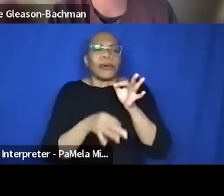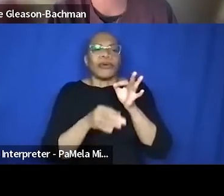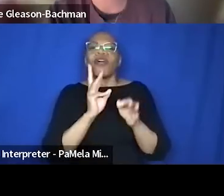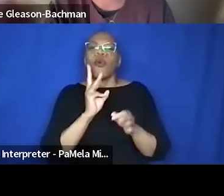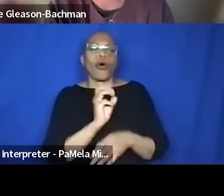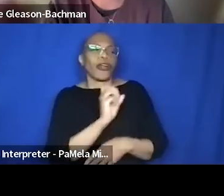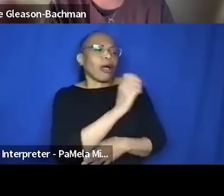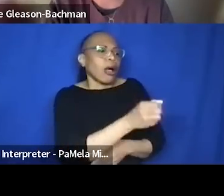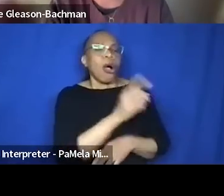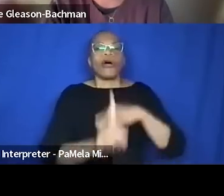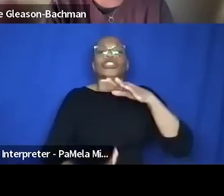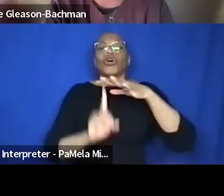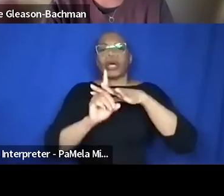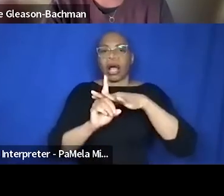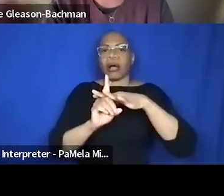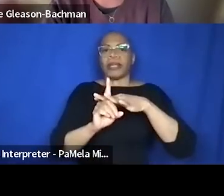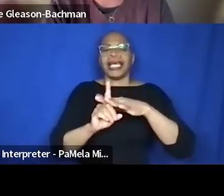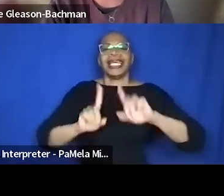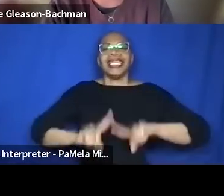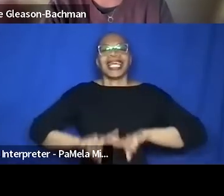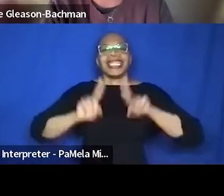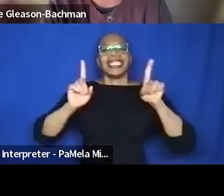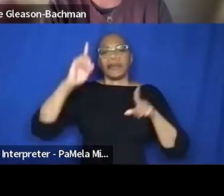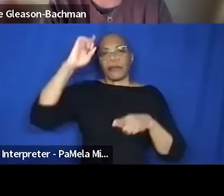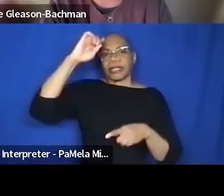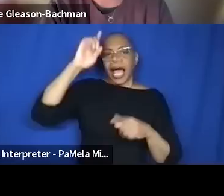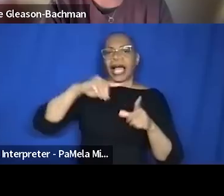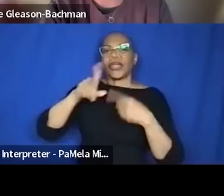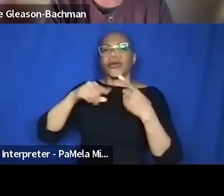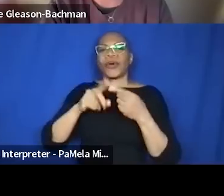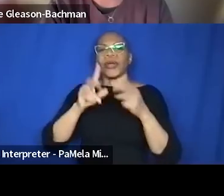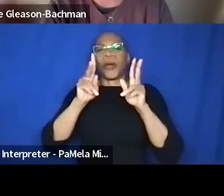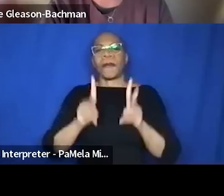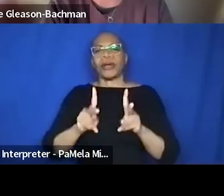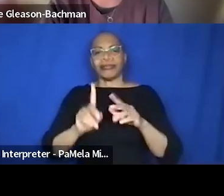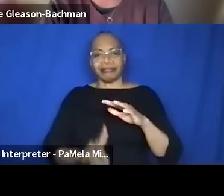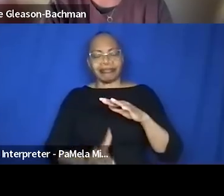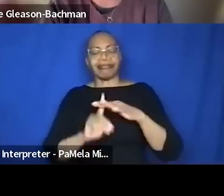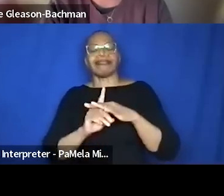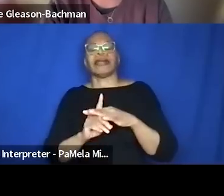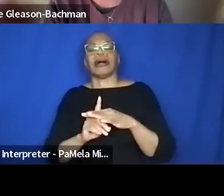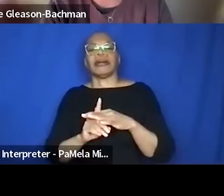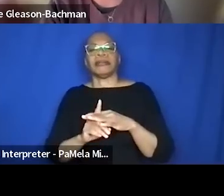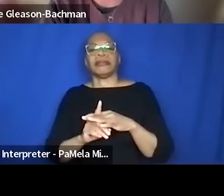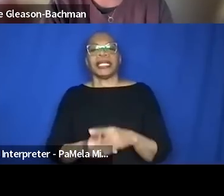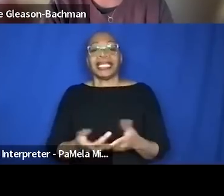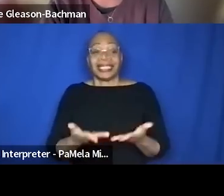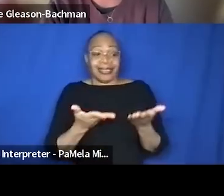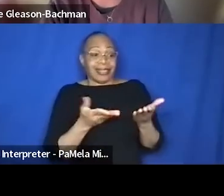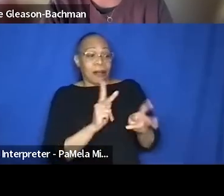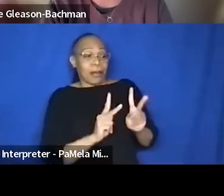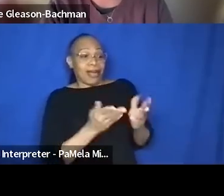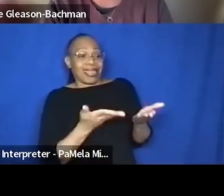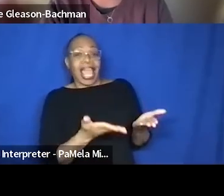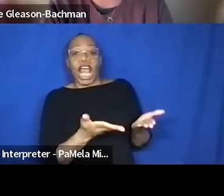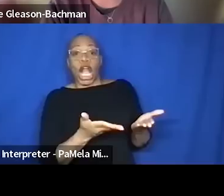And it's a totally different mentality than if somebody comes into your brick and mortar. And I mean, it's just right there. It's